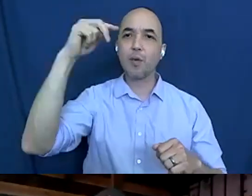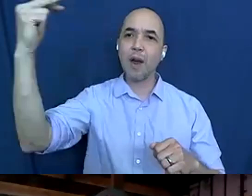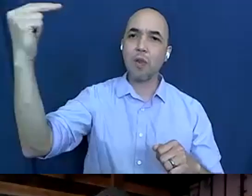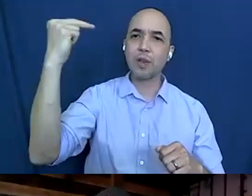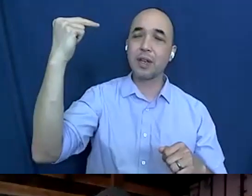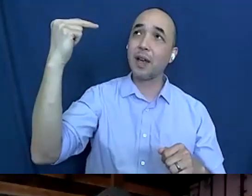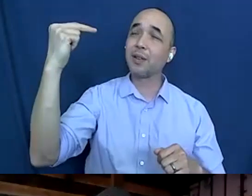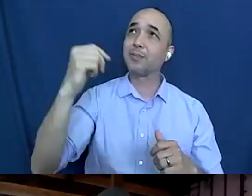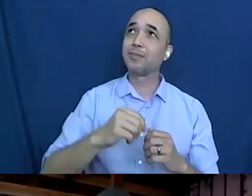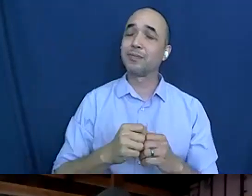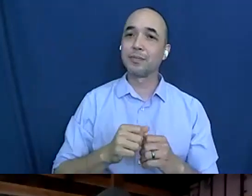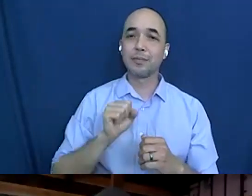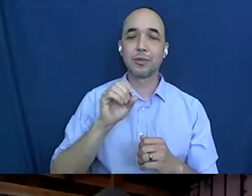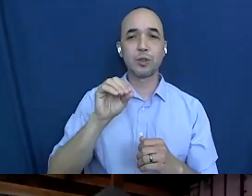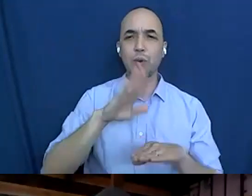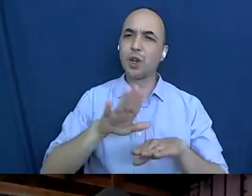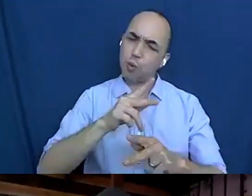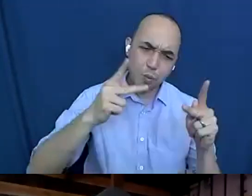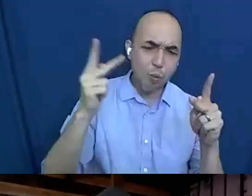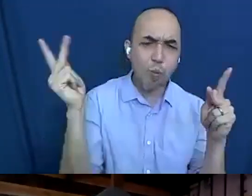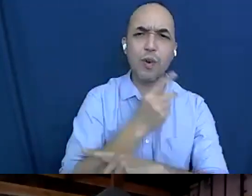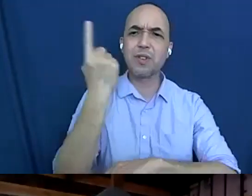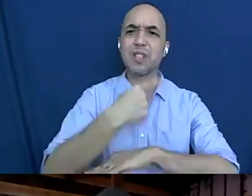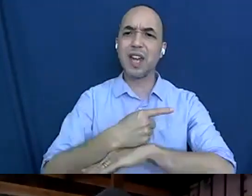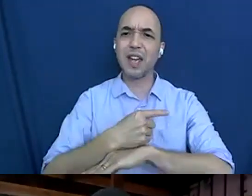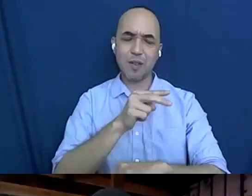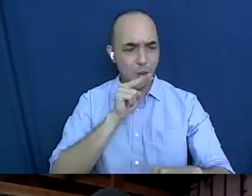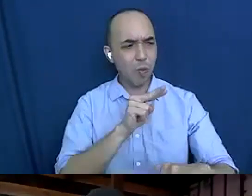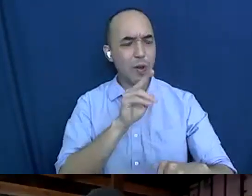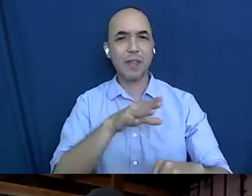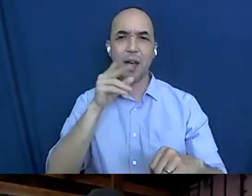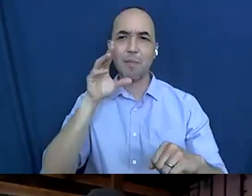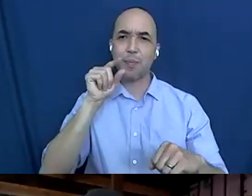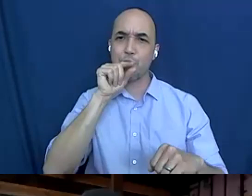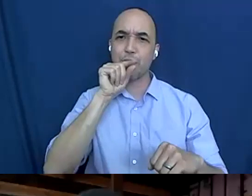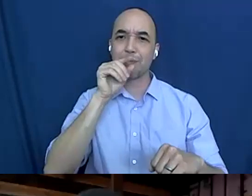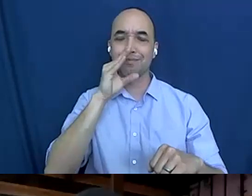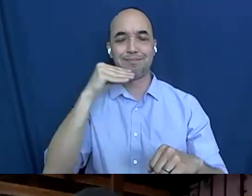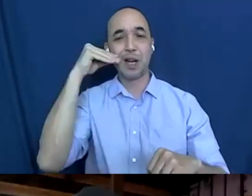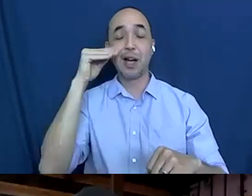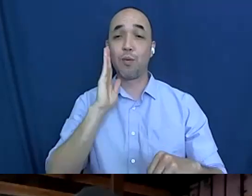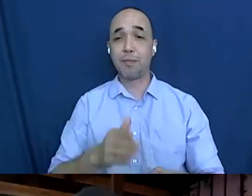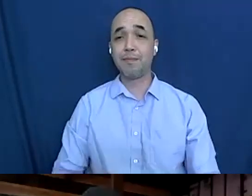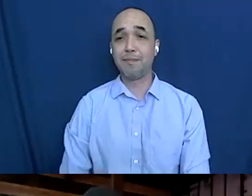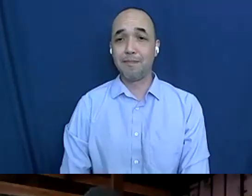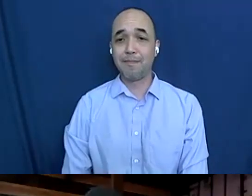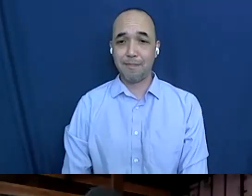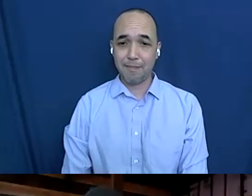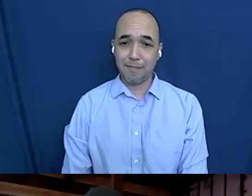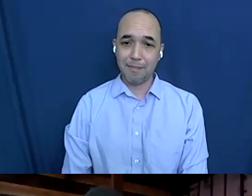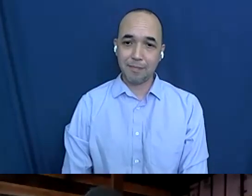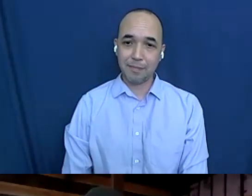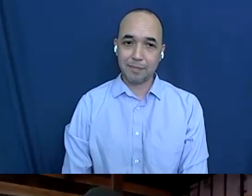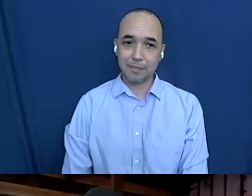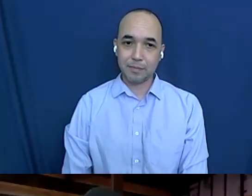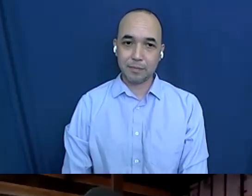make you smile. Mm. So beautiful. That is lovely. Ann Holland asks, my daughter Aria wants to know if Rodney